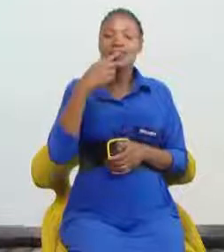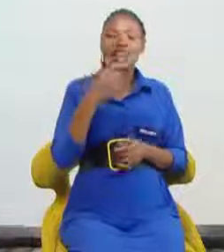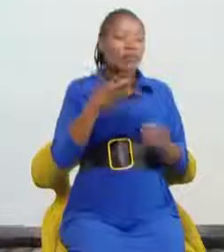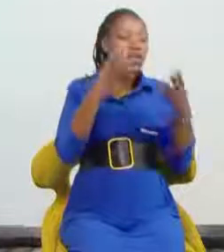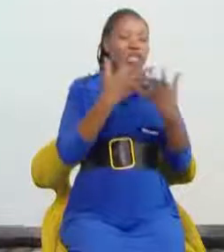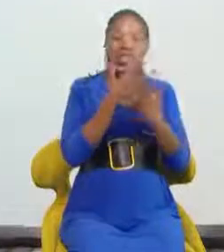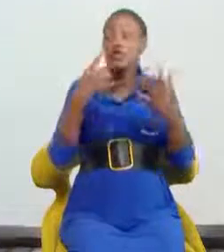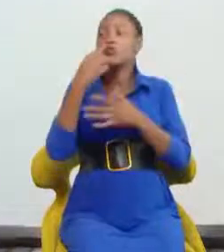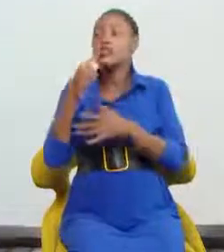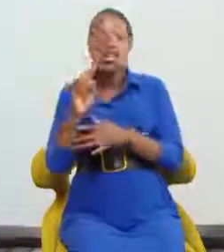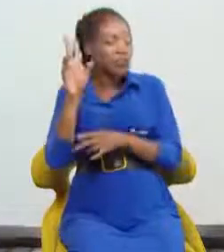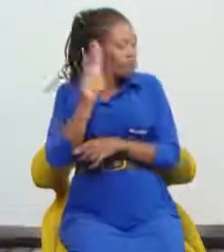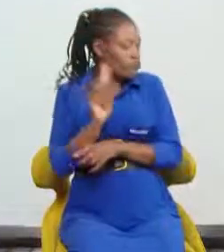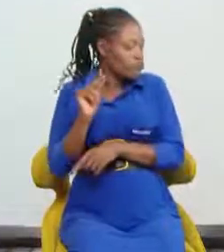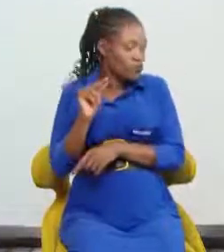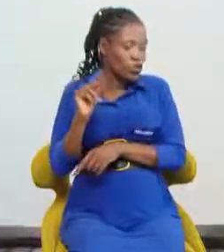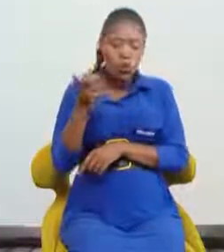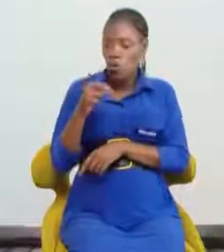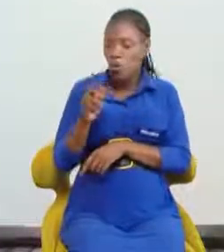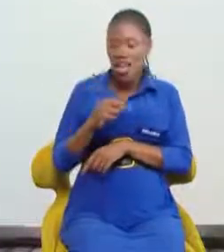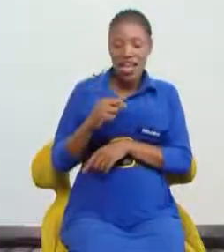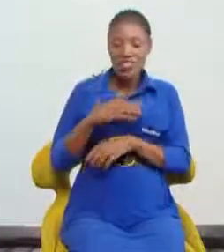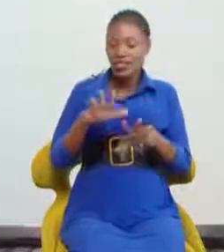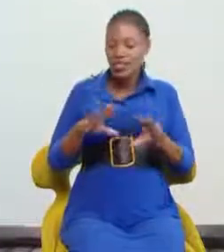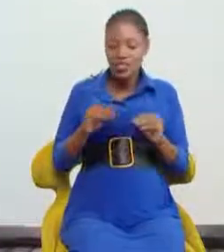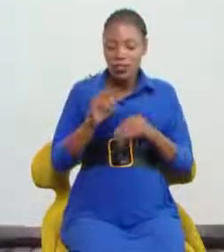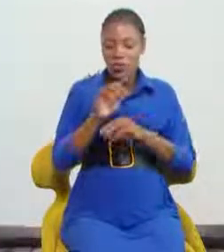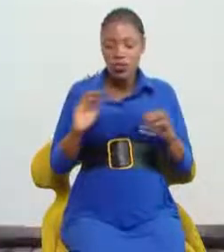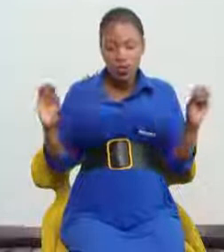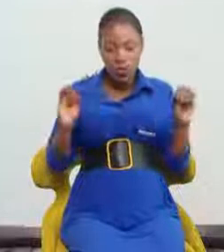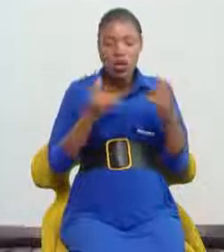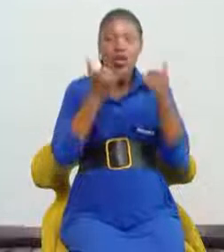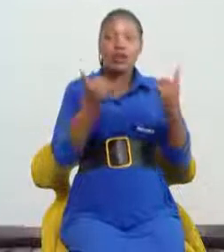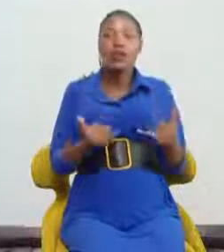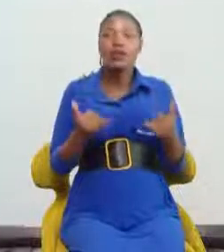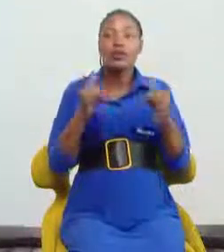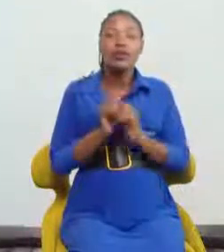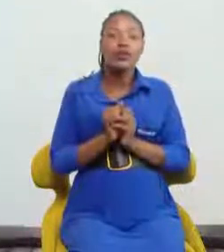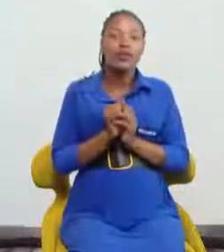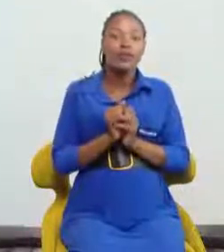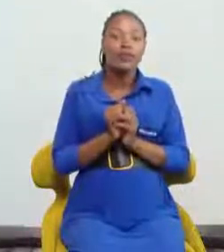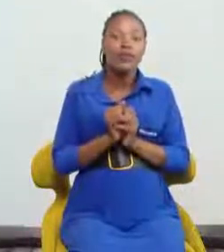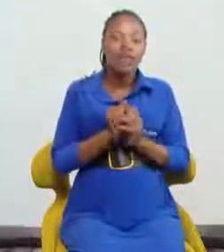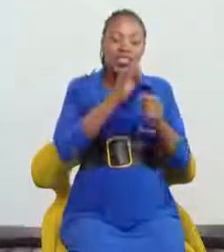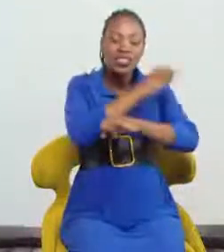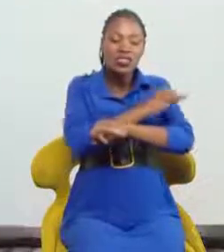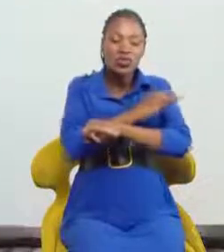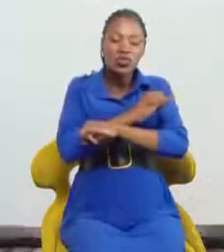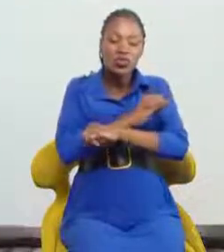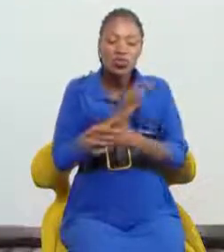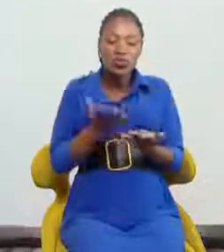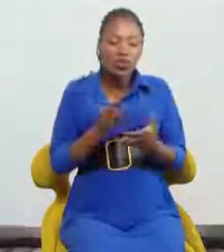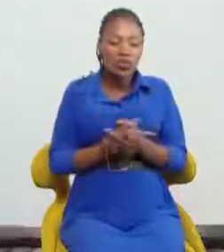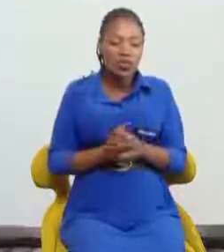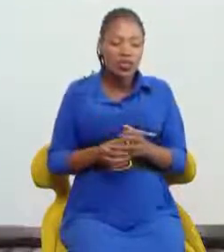say, no, we don't want actually. But yeah, well, now the institutions want, but who don't want in our country,